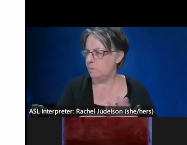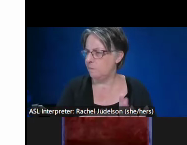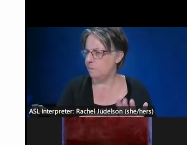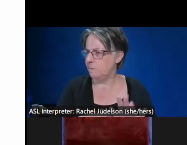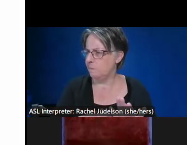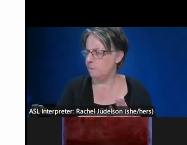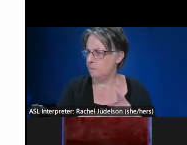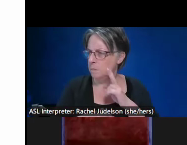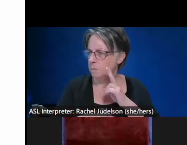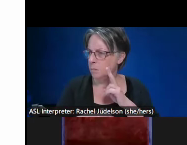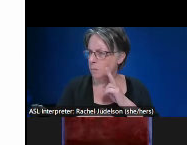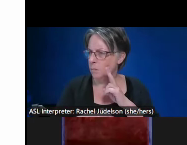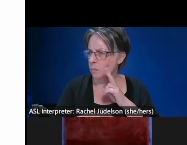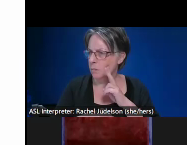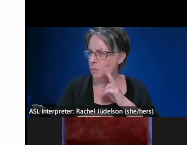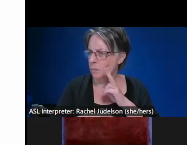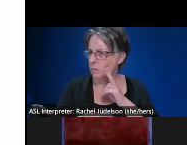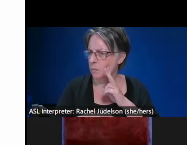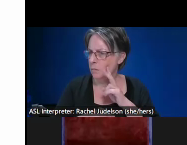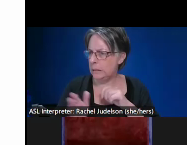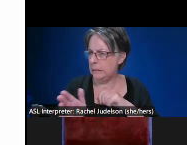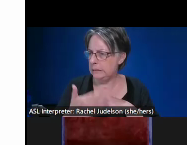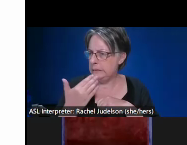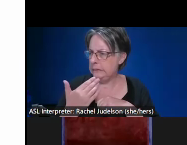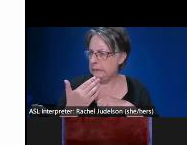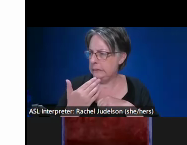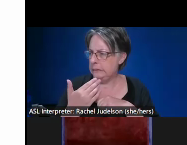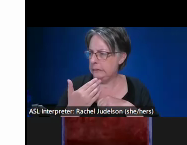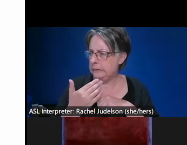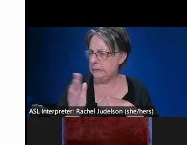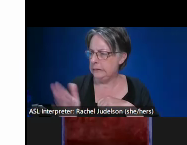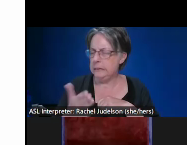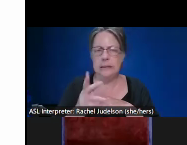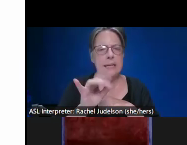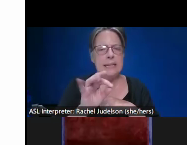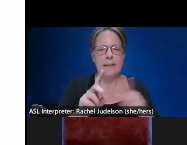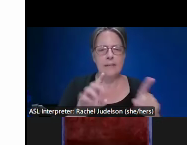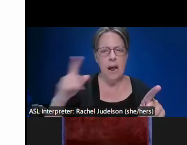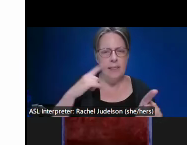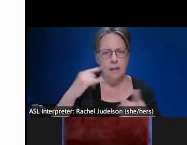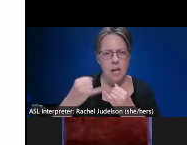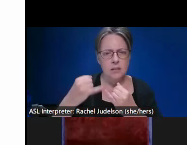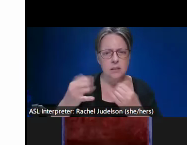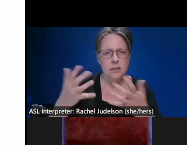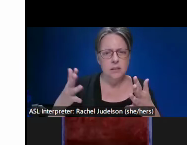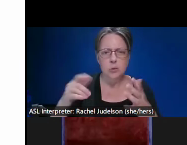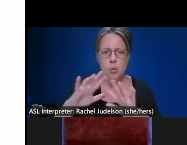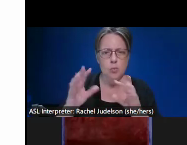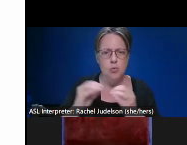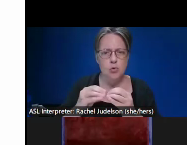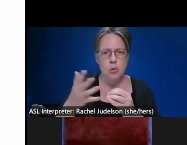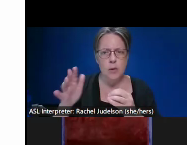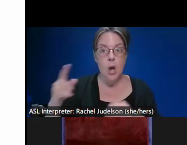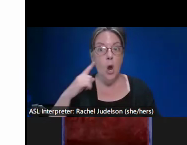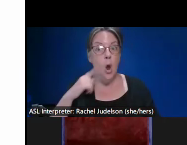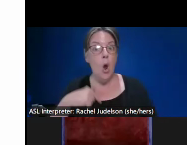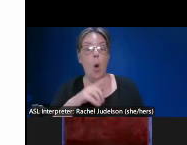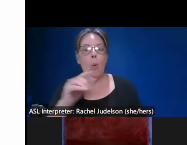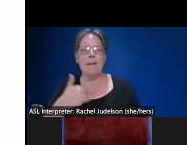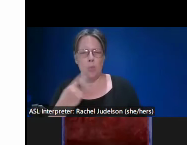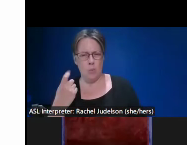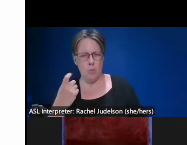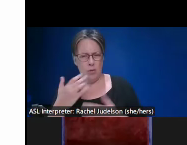see. My slides seem to not be progressing. I don't know why. I think that's the last slide, Kamal, so Okay, we can there we open go. it up for We didn't have a questions. thank you slide though.